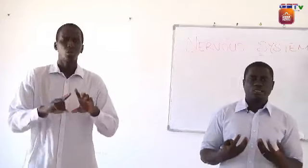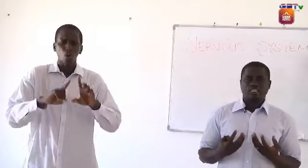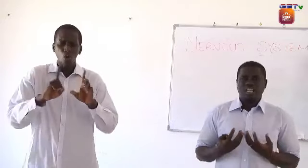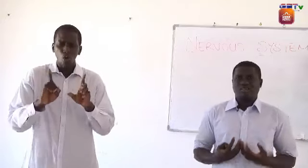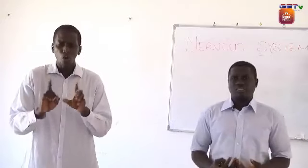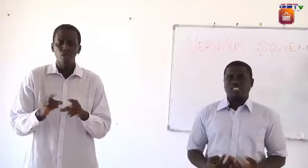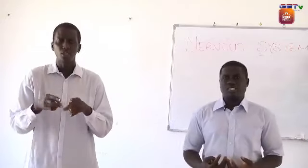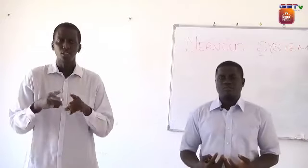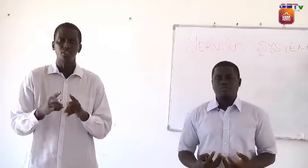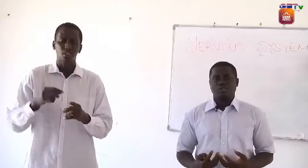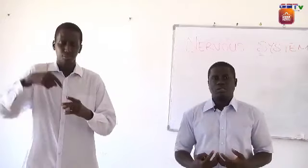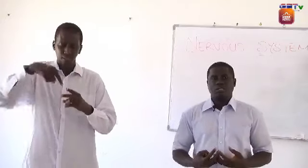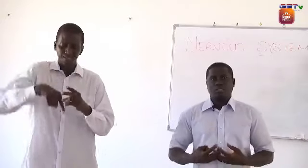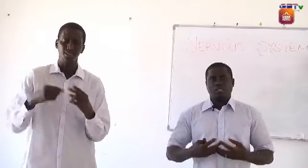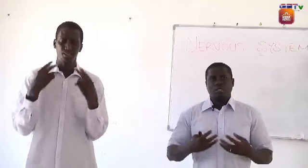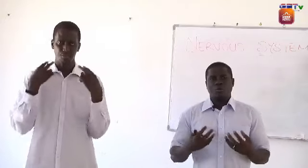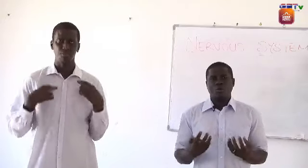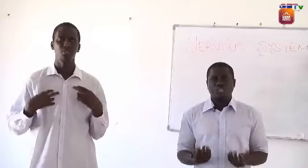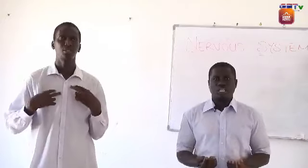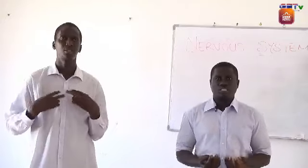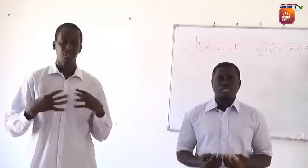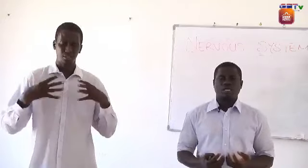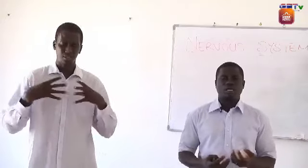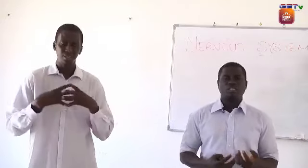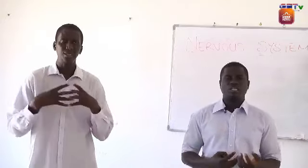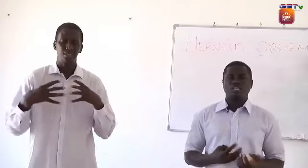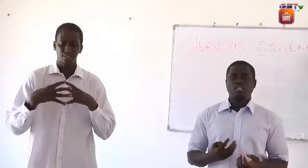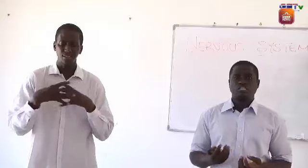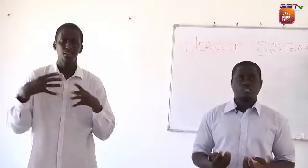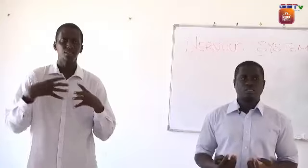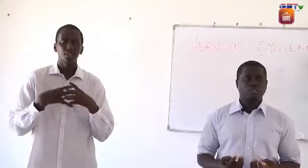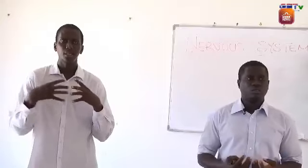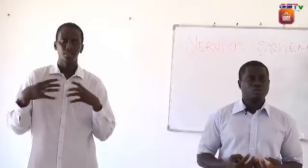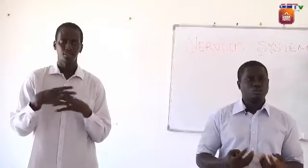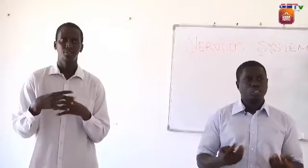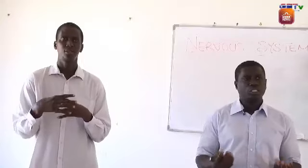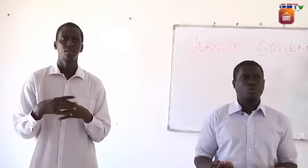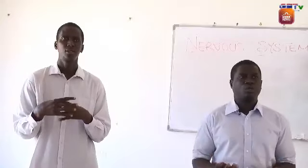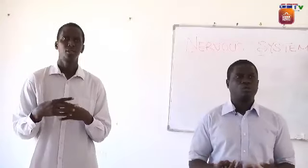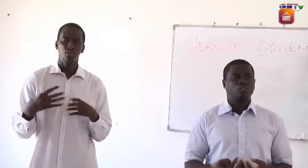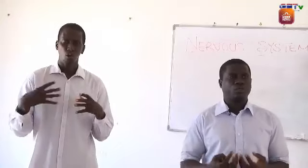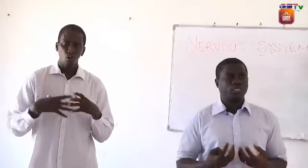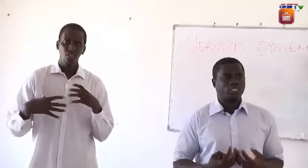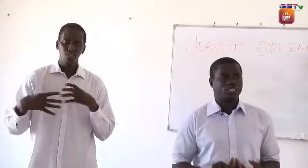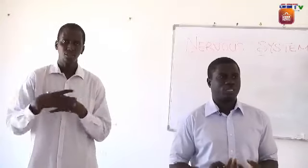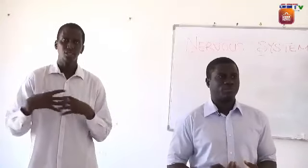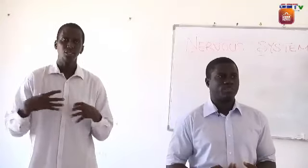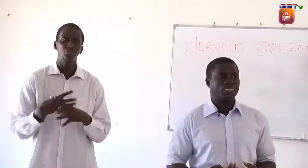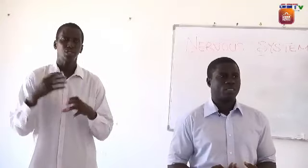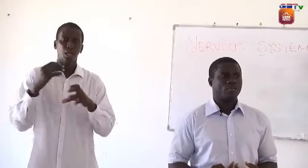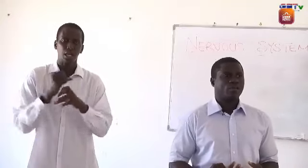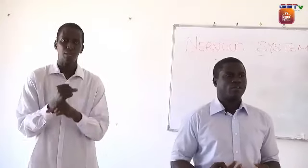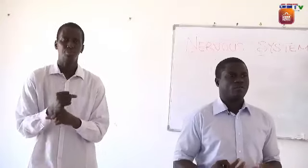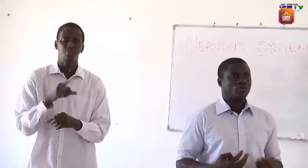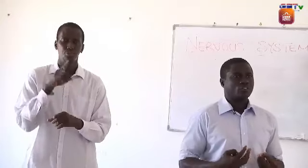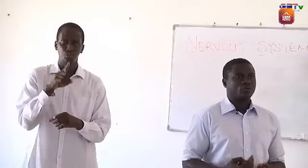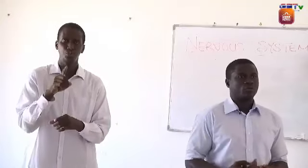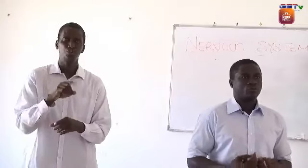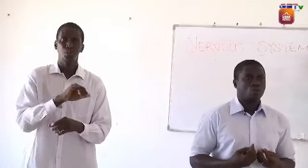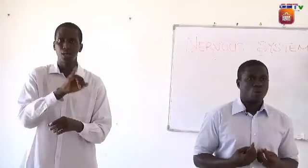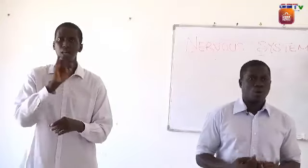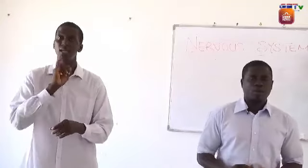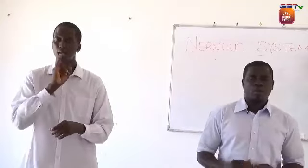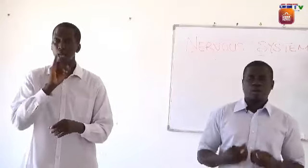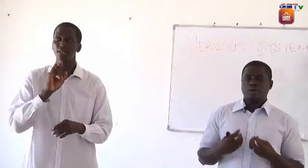as CCTV, nervous system, Wi-Fi, they home coordinate network installation, and they relate solar panel, and power backup system. Also, check for out for